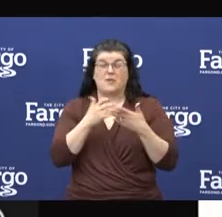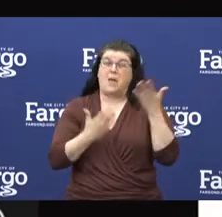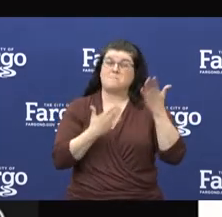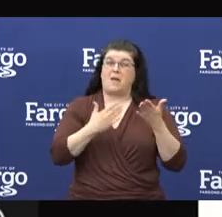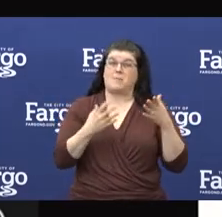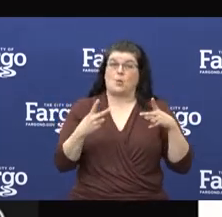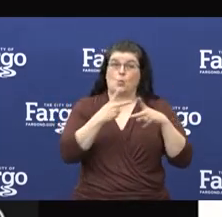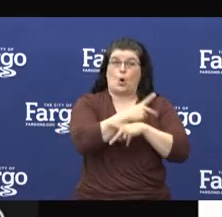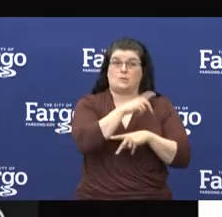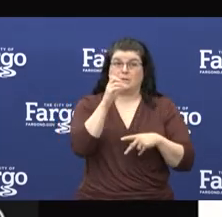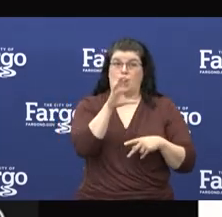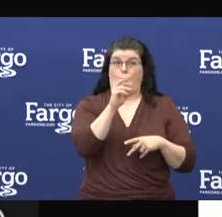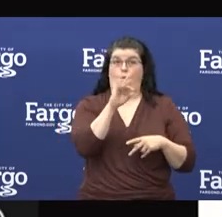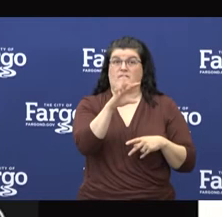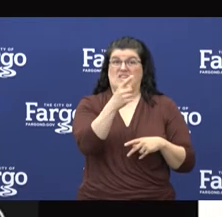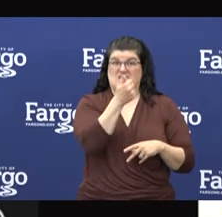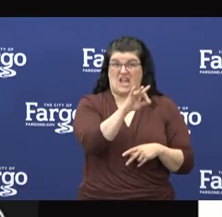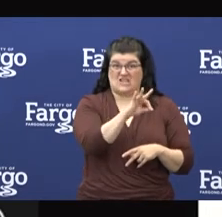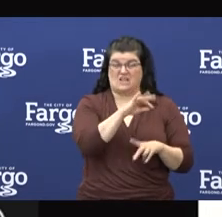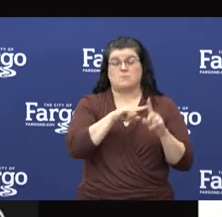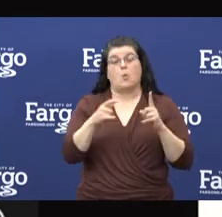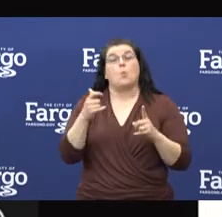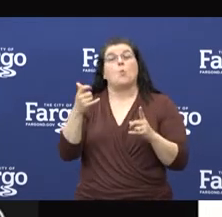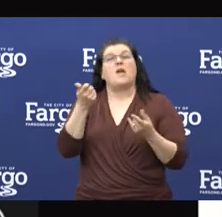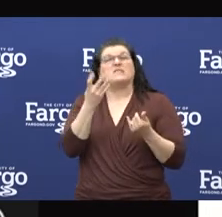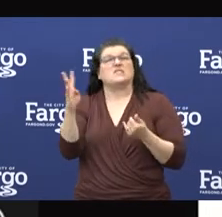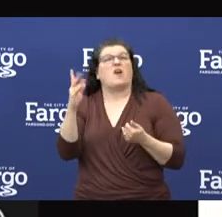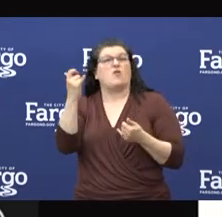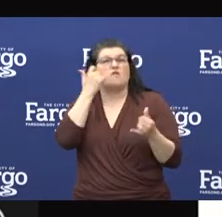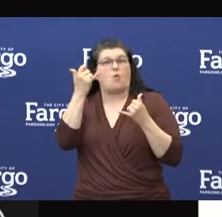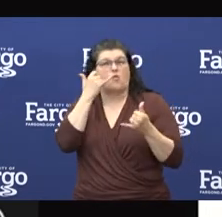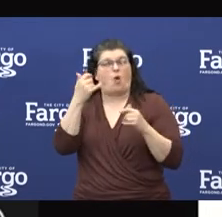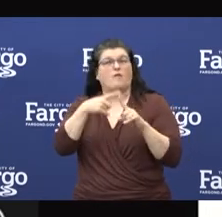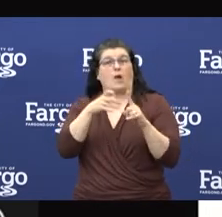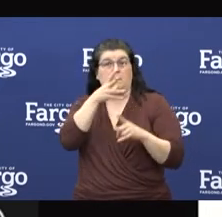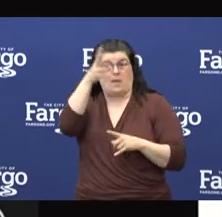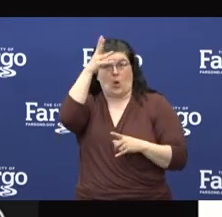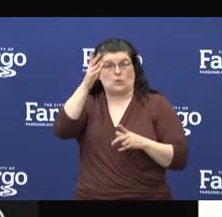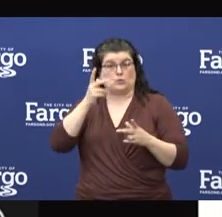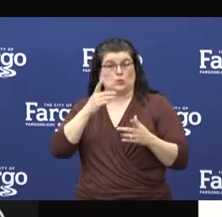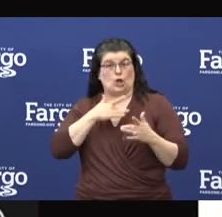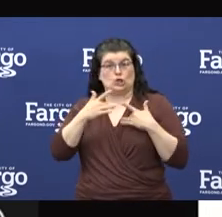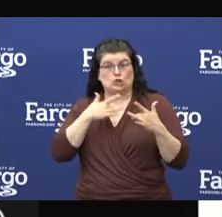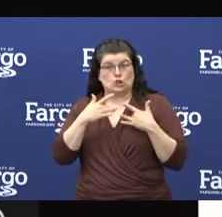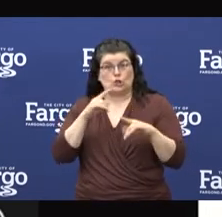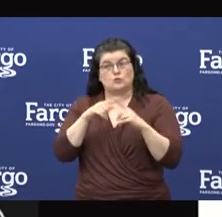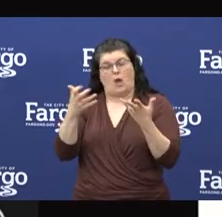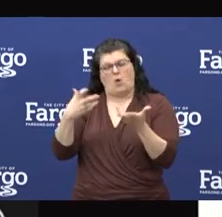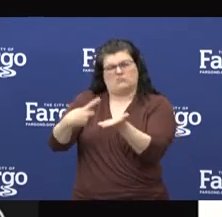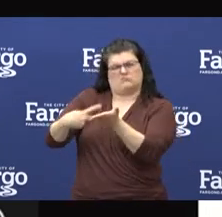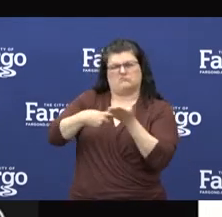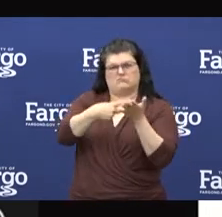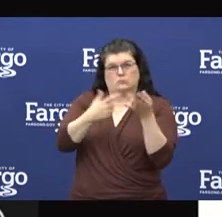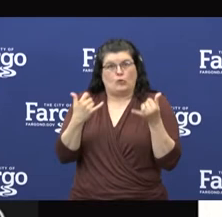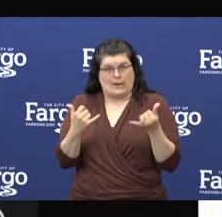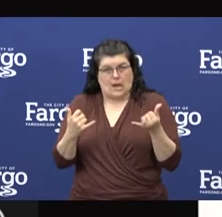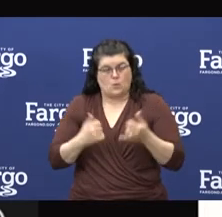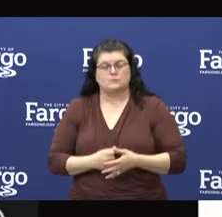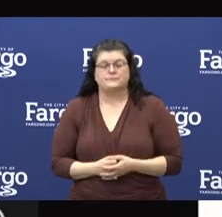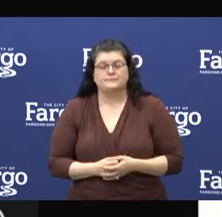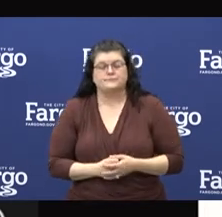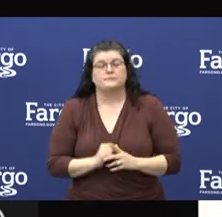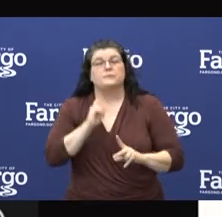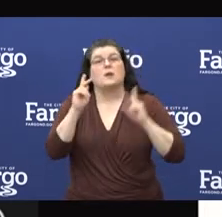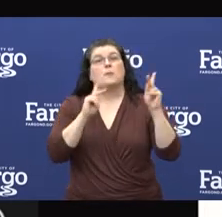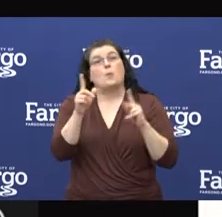several calls this week from concerned parents, and so I thought I'd take this opportunity to address it at this time. For those of